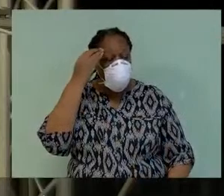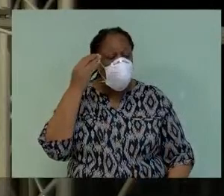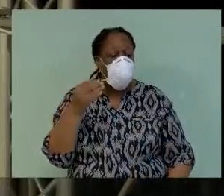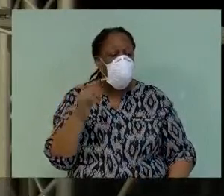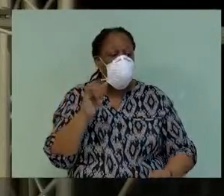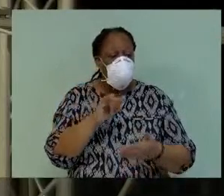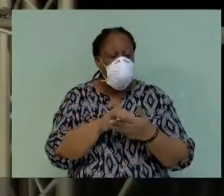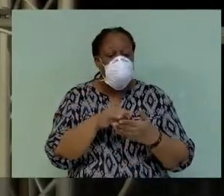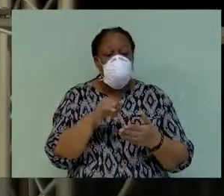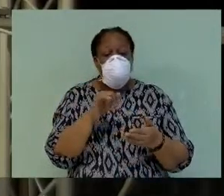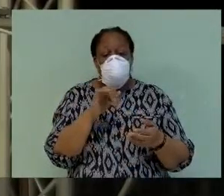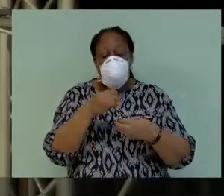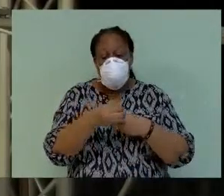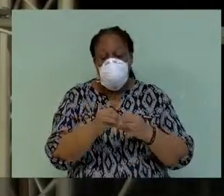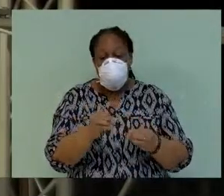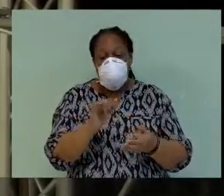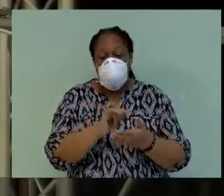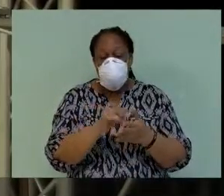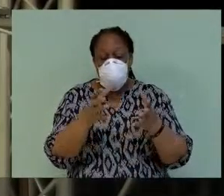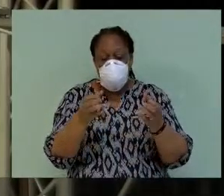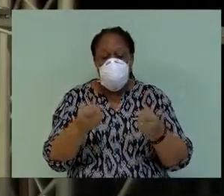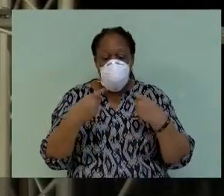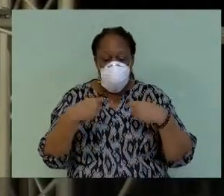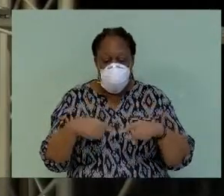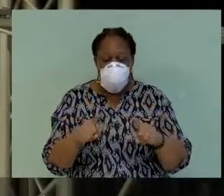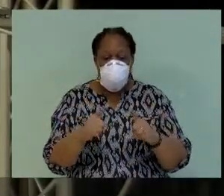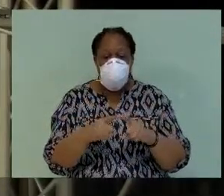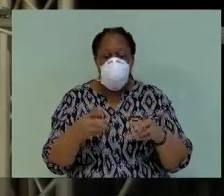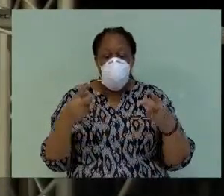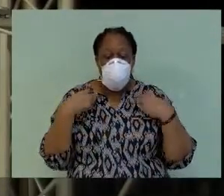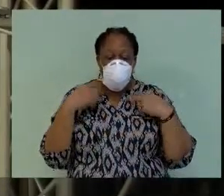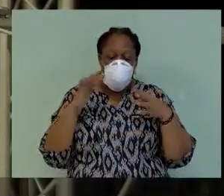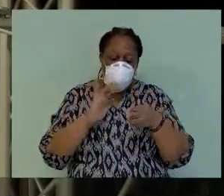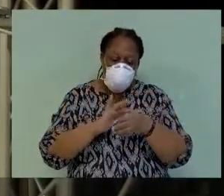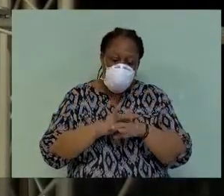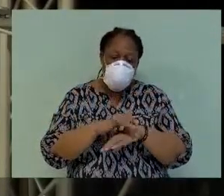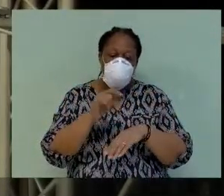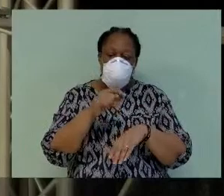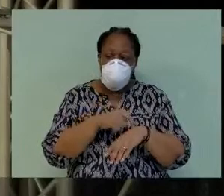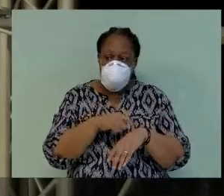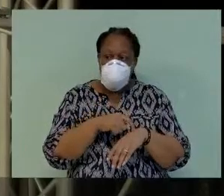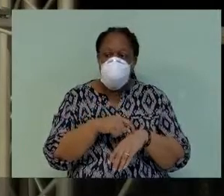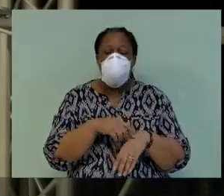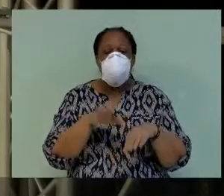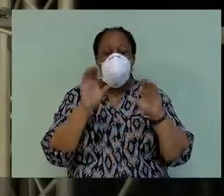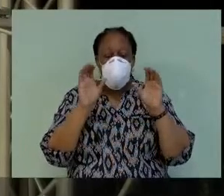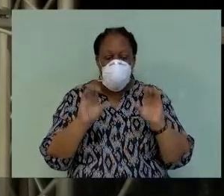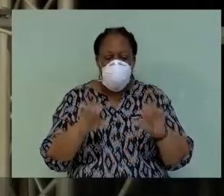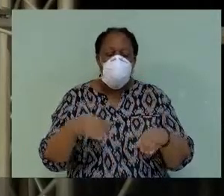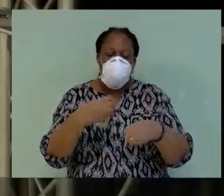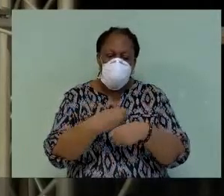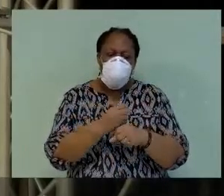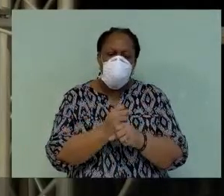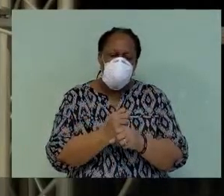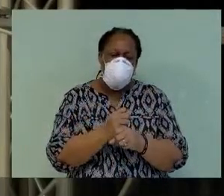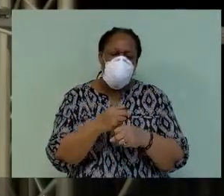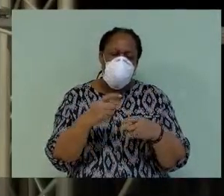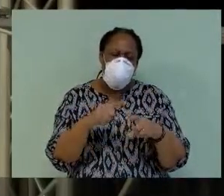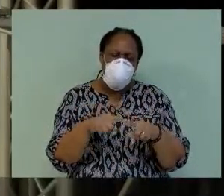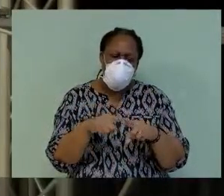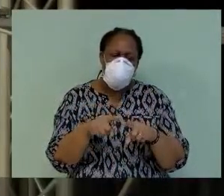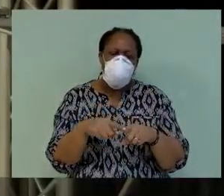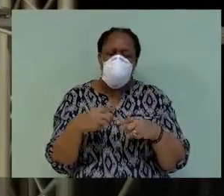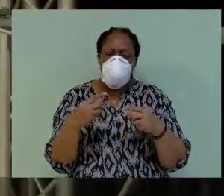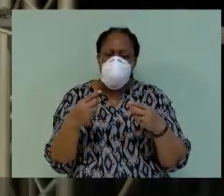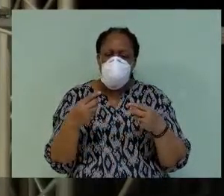the office you want to go to has an earlier closing time, I'm sure you can make the necessary adjustments